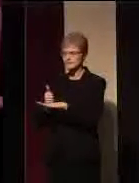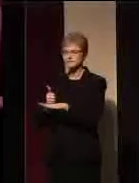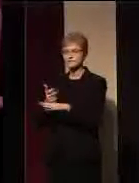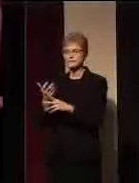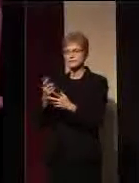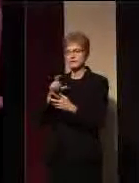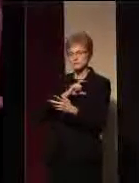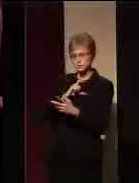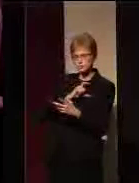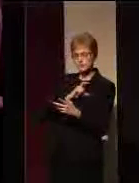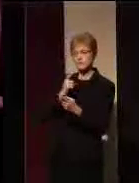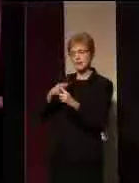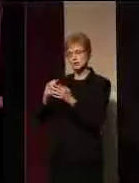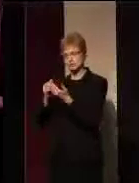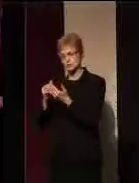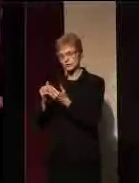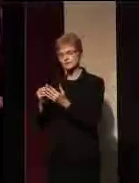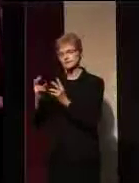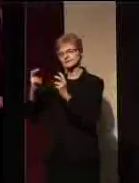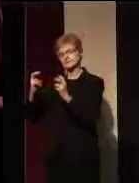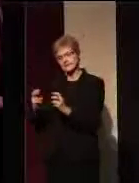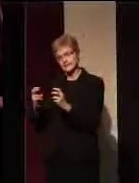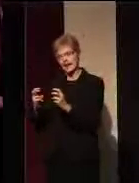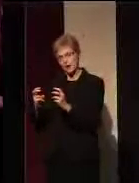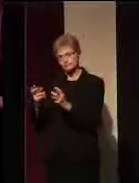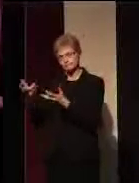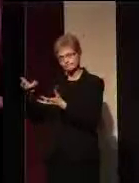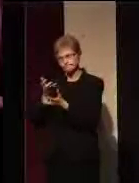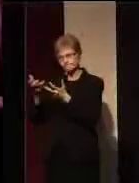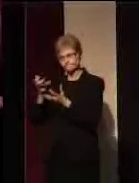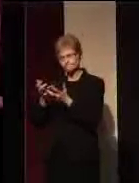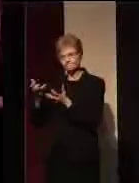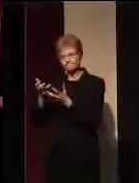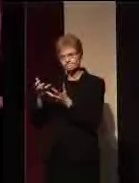community leadership will have to sit down and get to know each other, which is a